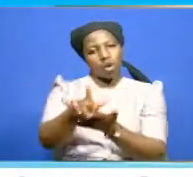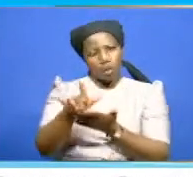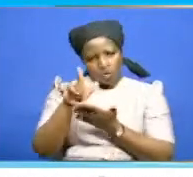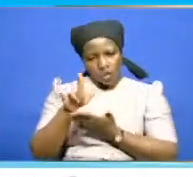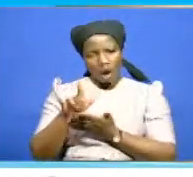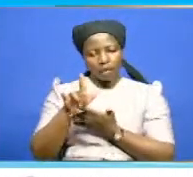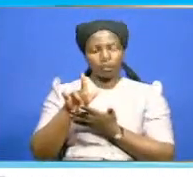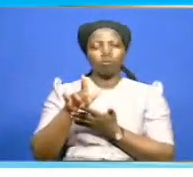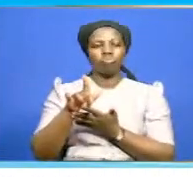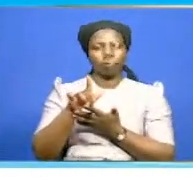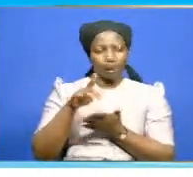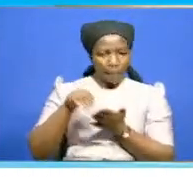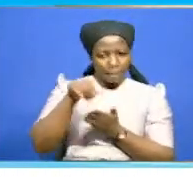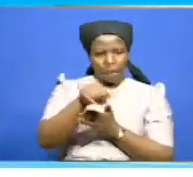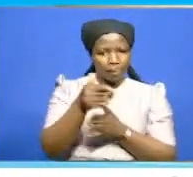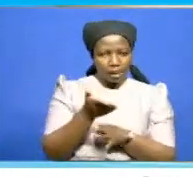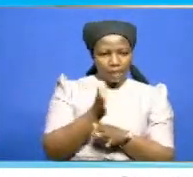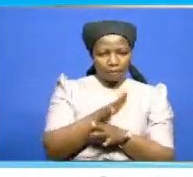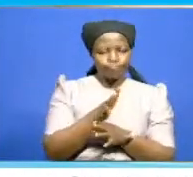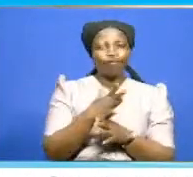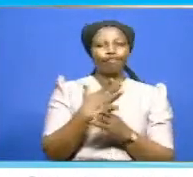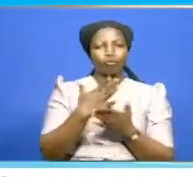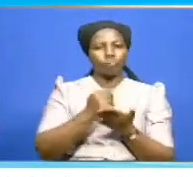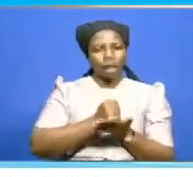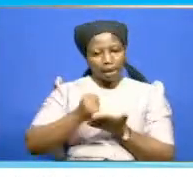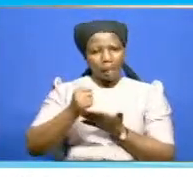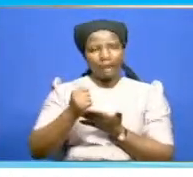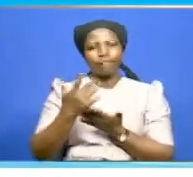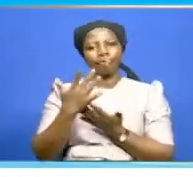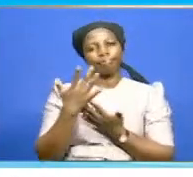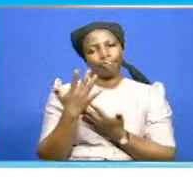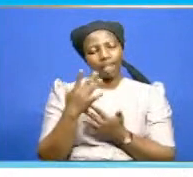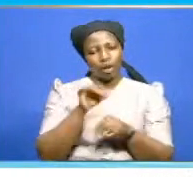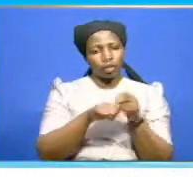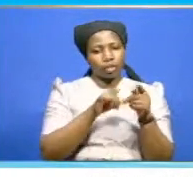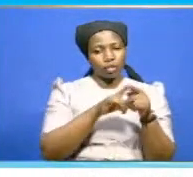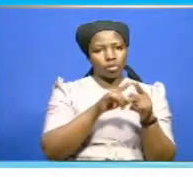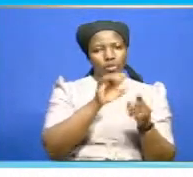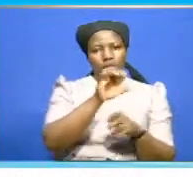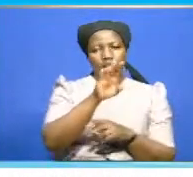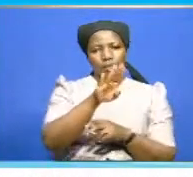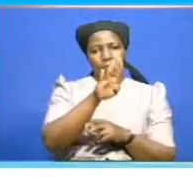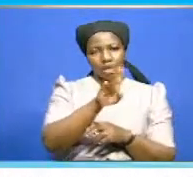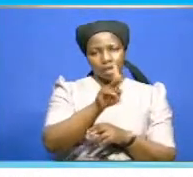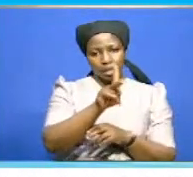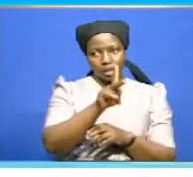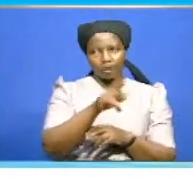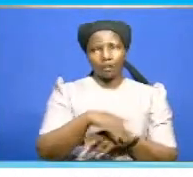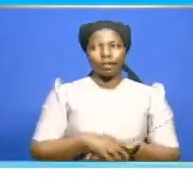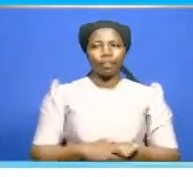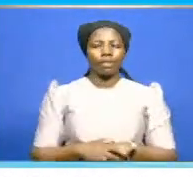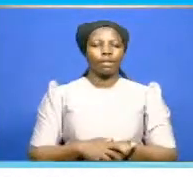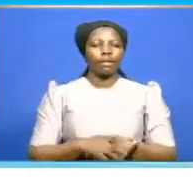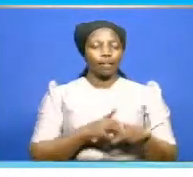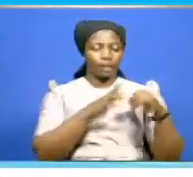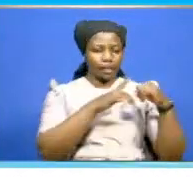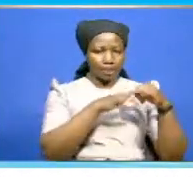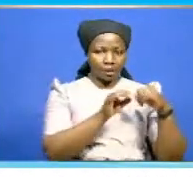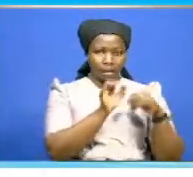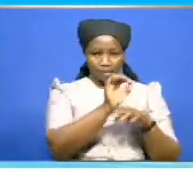repayment. And according to the Central Bank of Kenya, close to 70% of